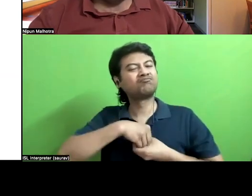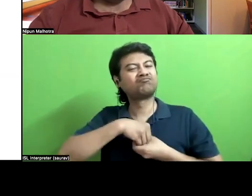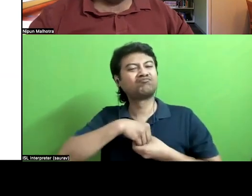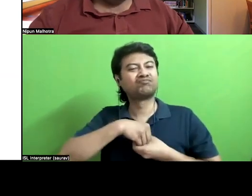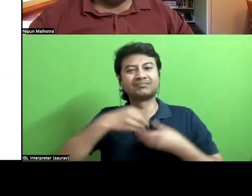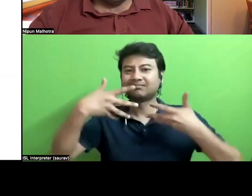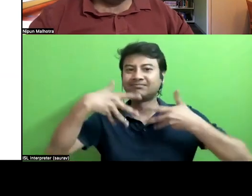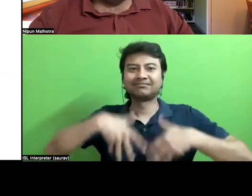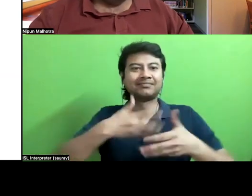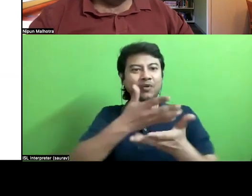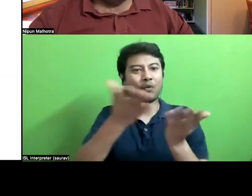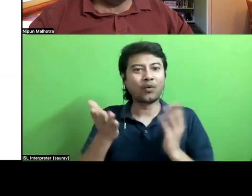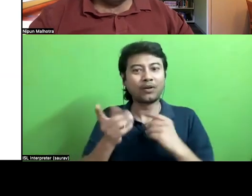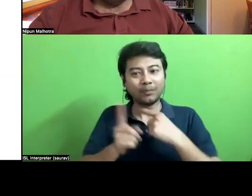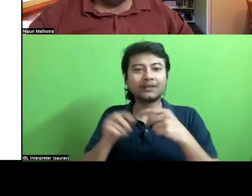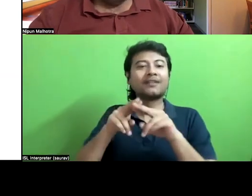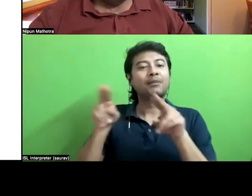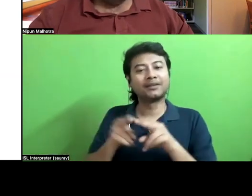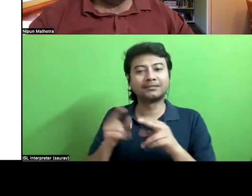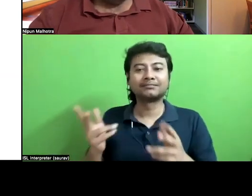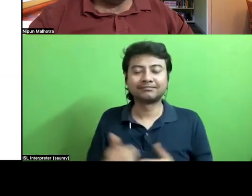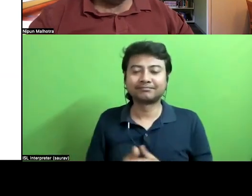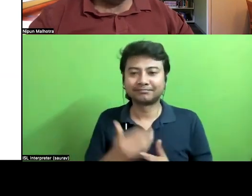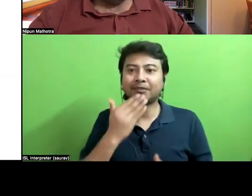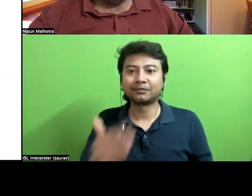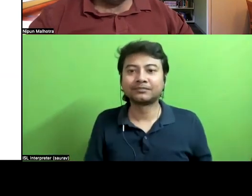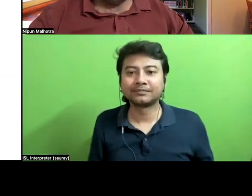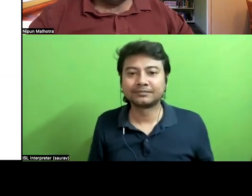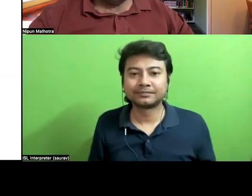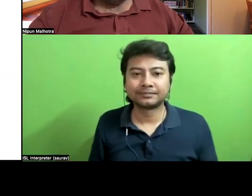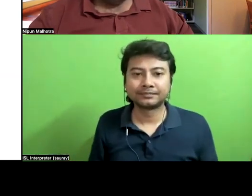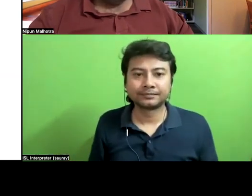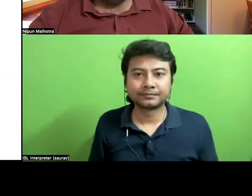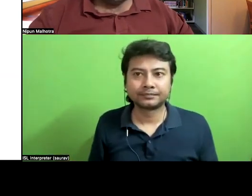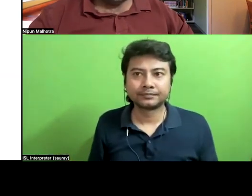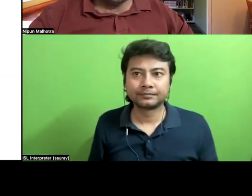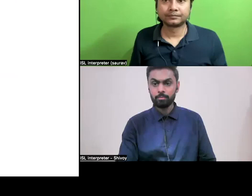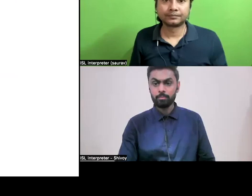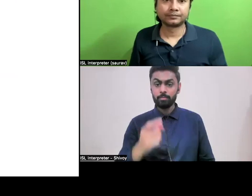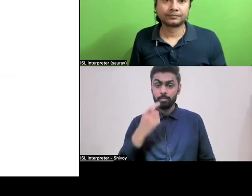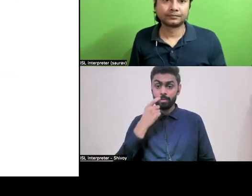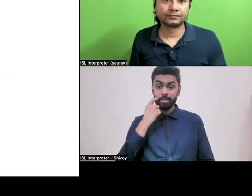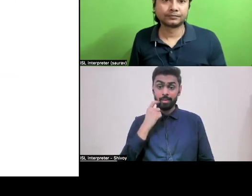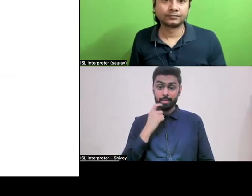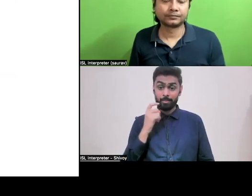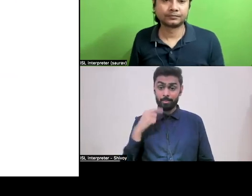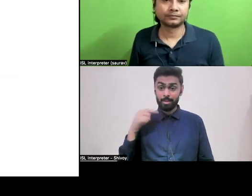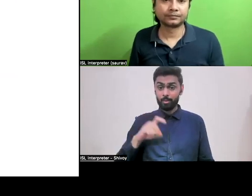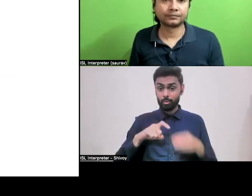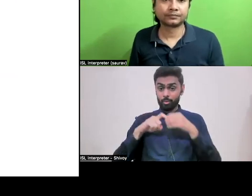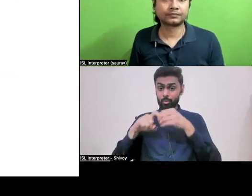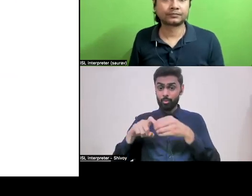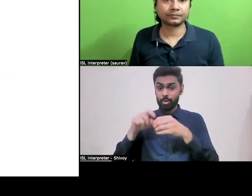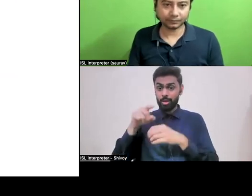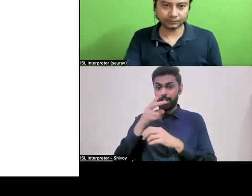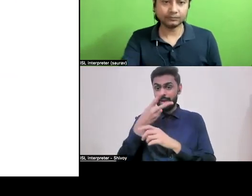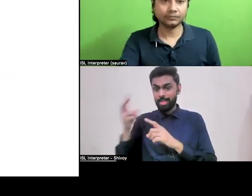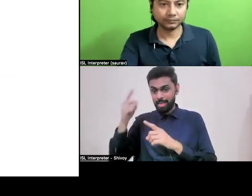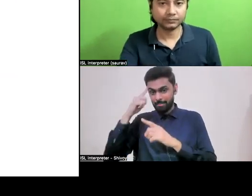you. I think that's all. And Nipun, my question to you is, if that other mental model, so I had actually shown on the